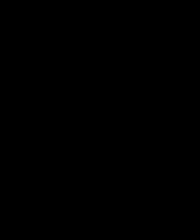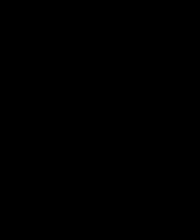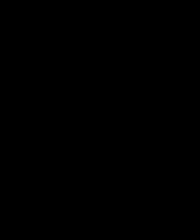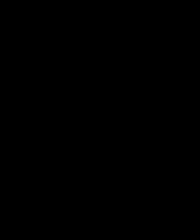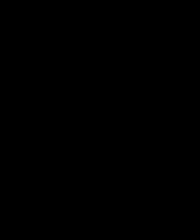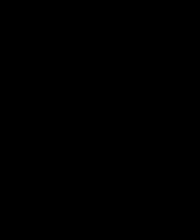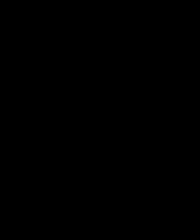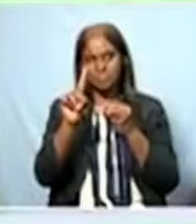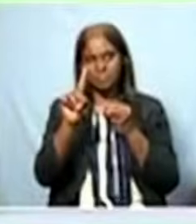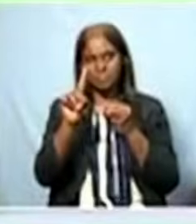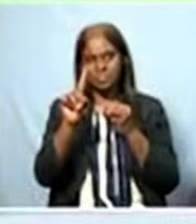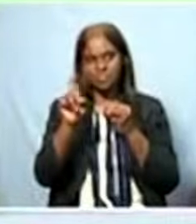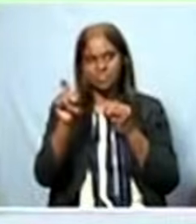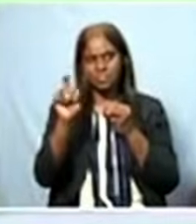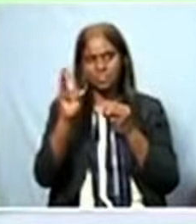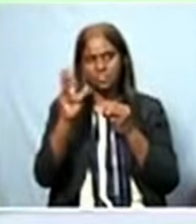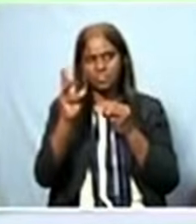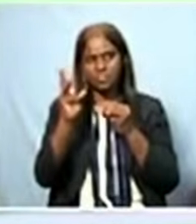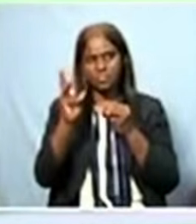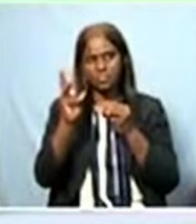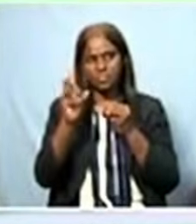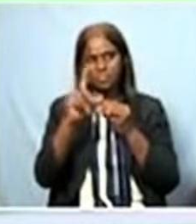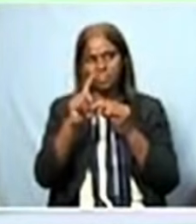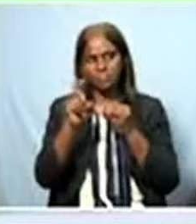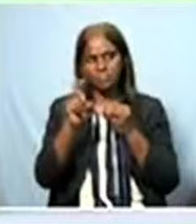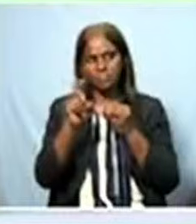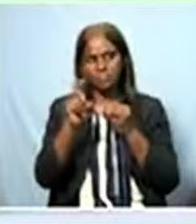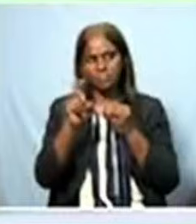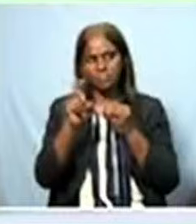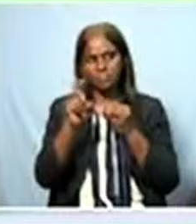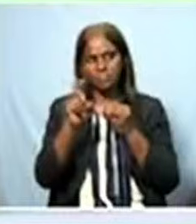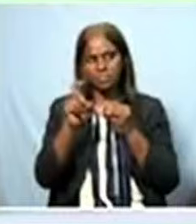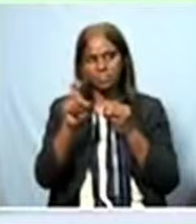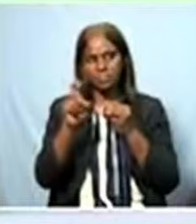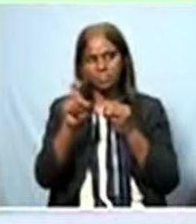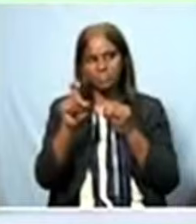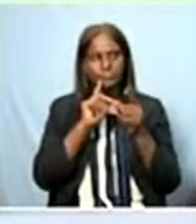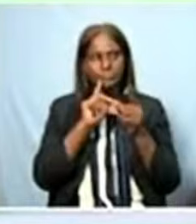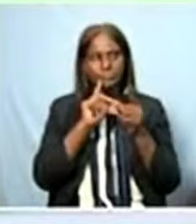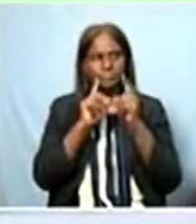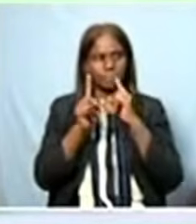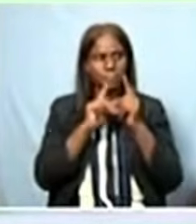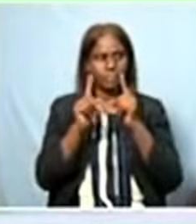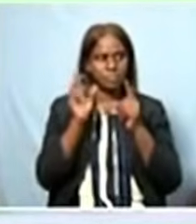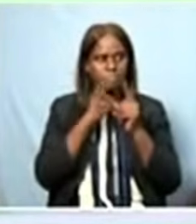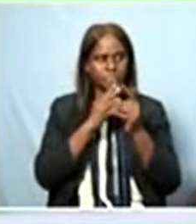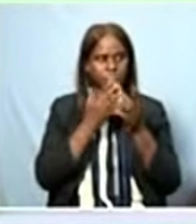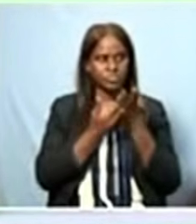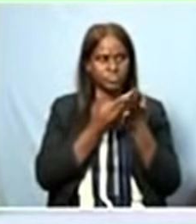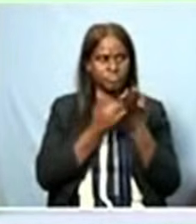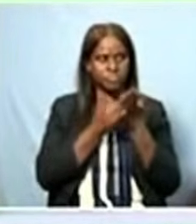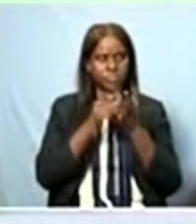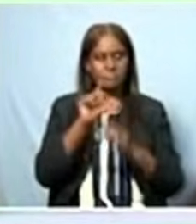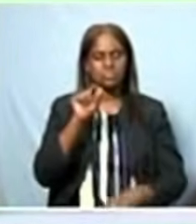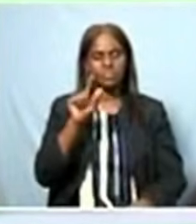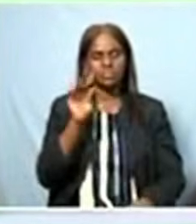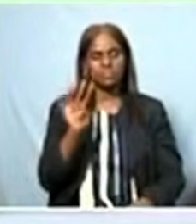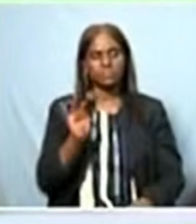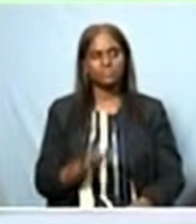34-1, 16-3, and 1 Assembly of Zambia standing orders